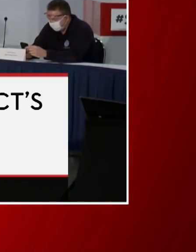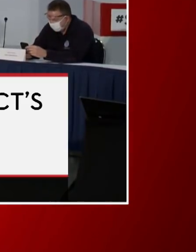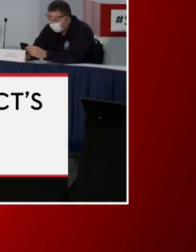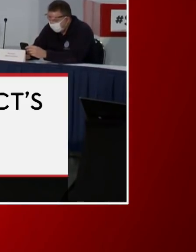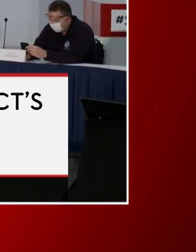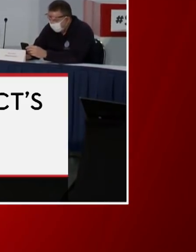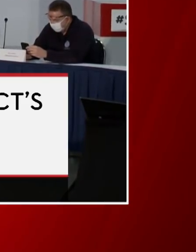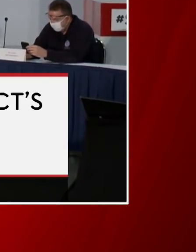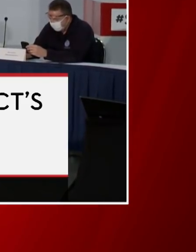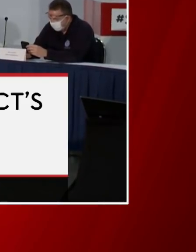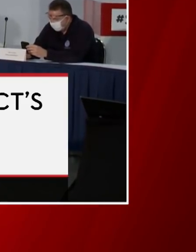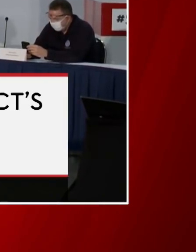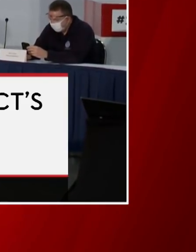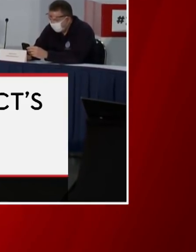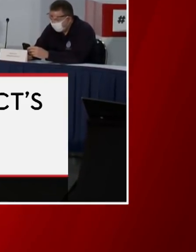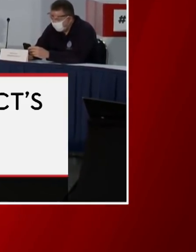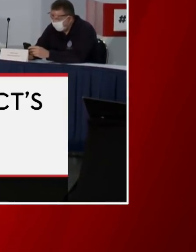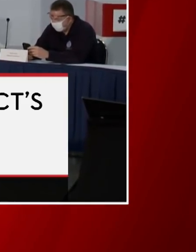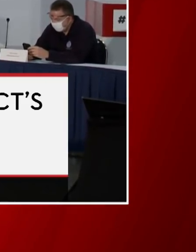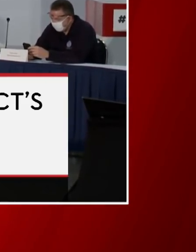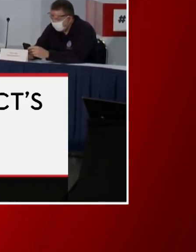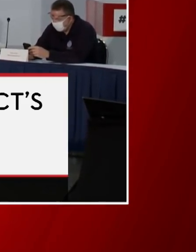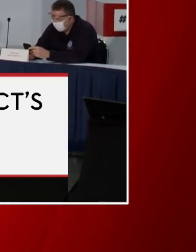get ready.